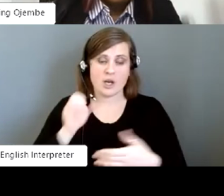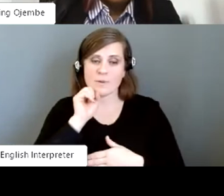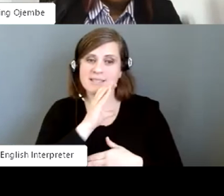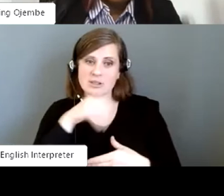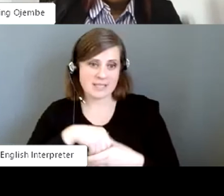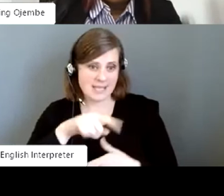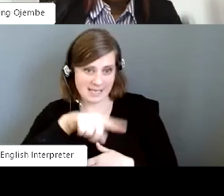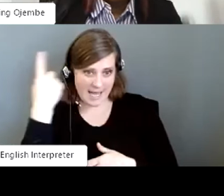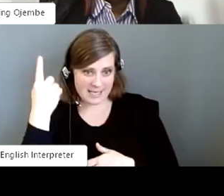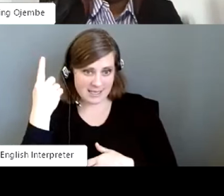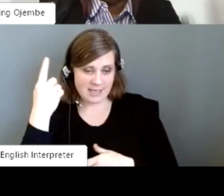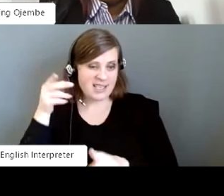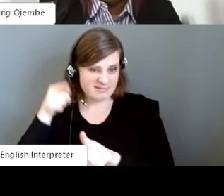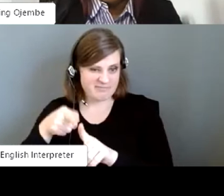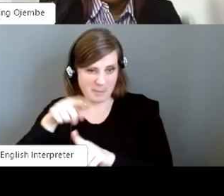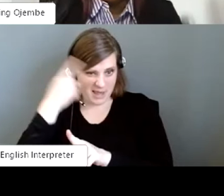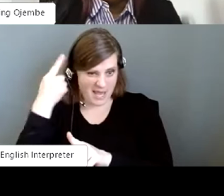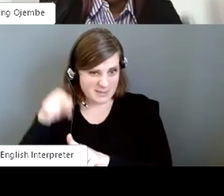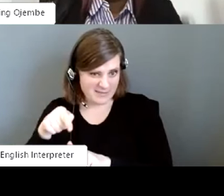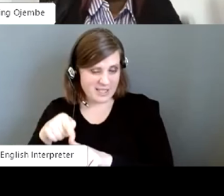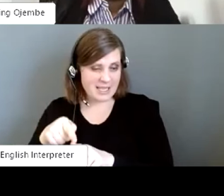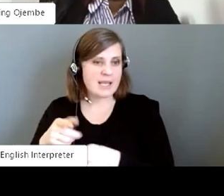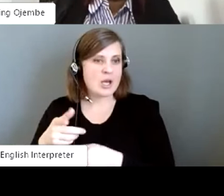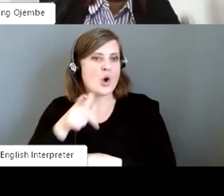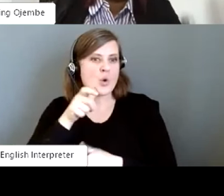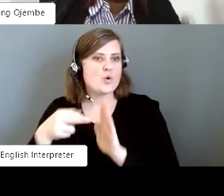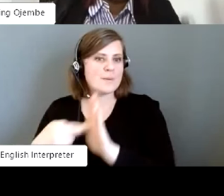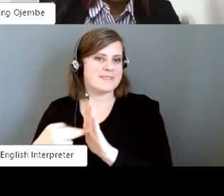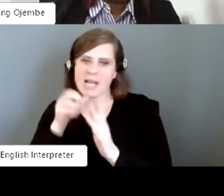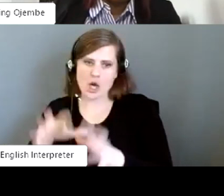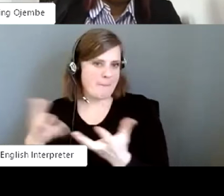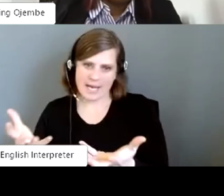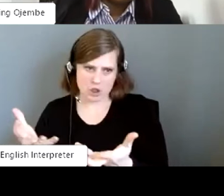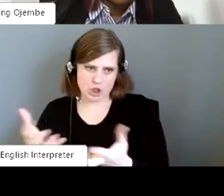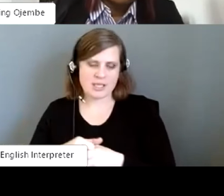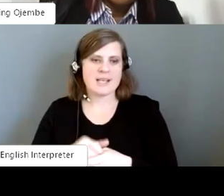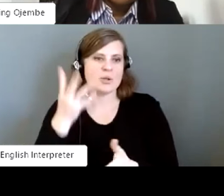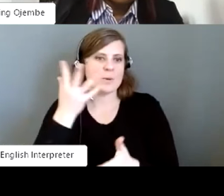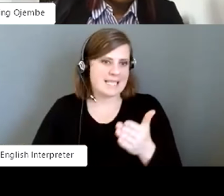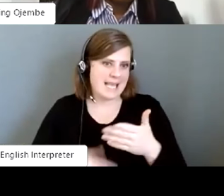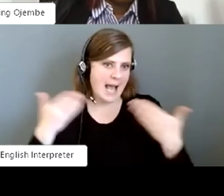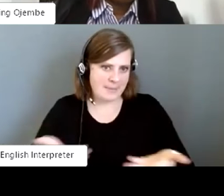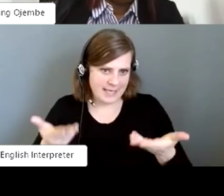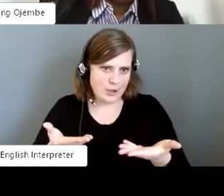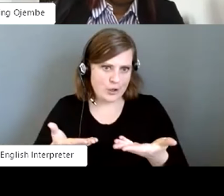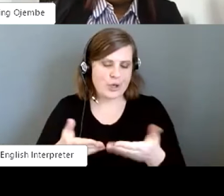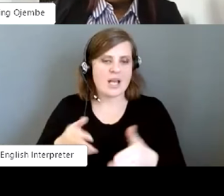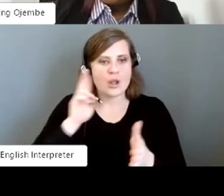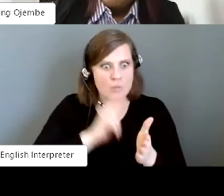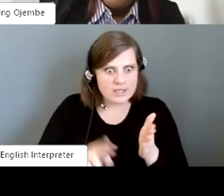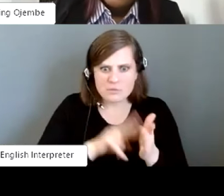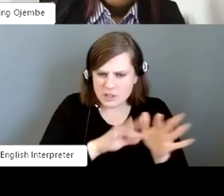Canada, Black seniors are less likely to be represented. And this is a significant gap that most of our research try to